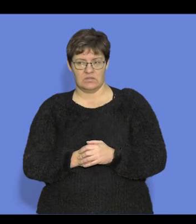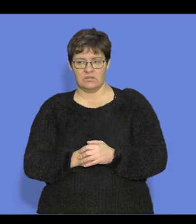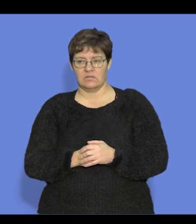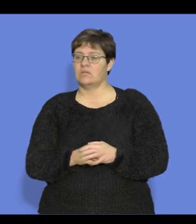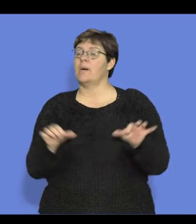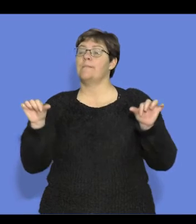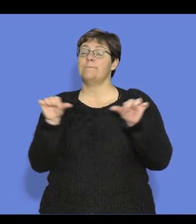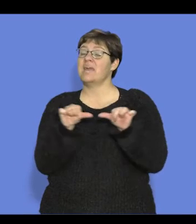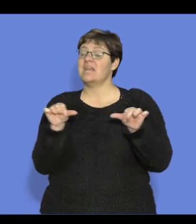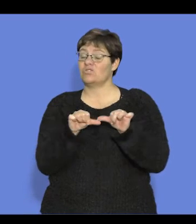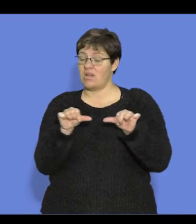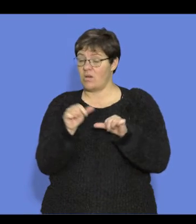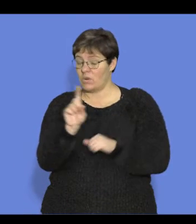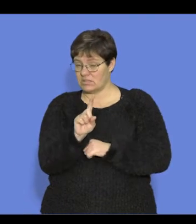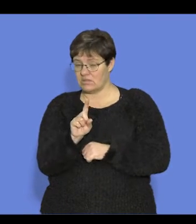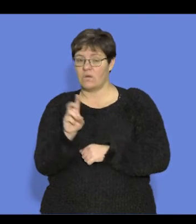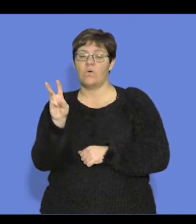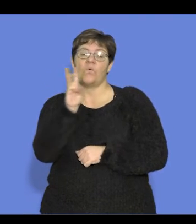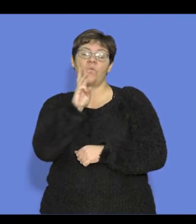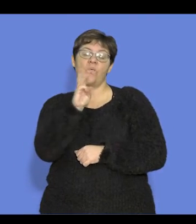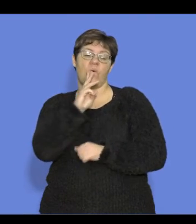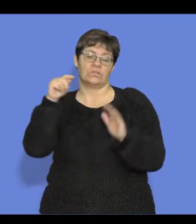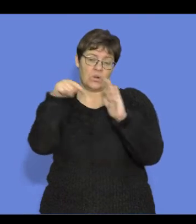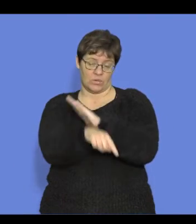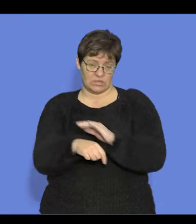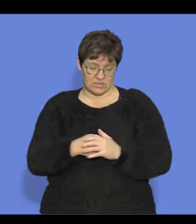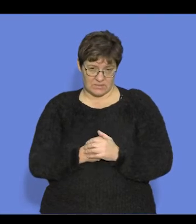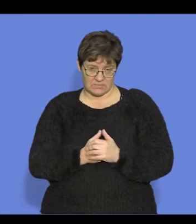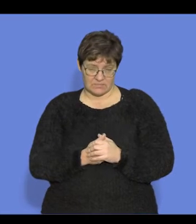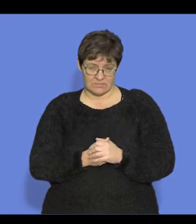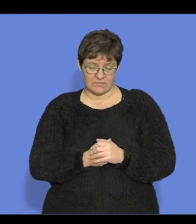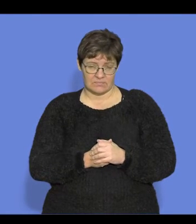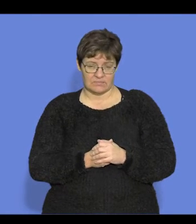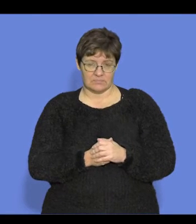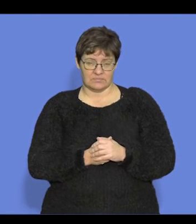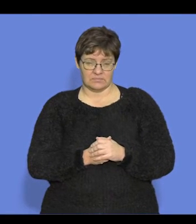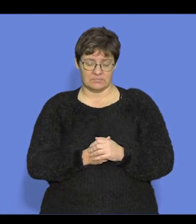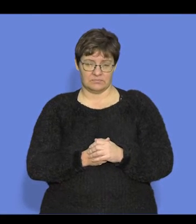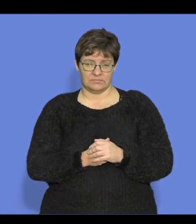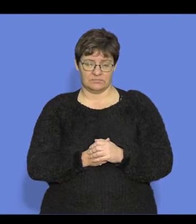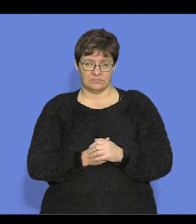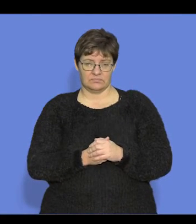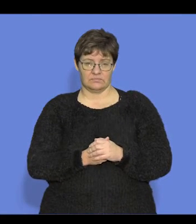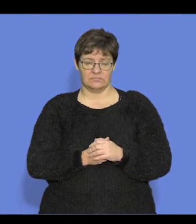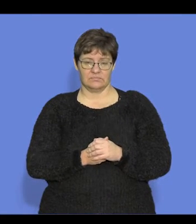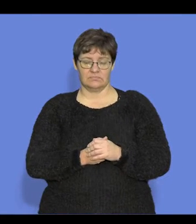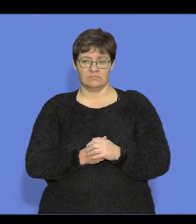would measure is how much water the plant is losing.